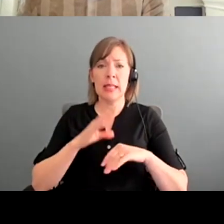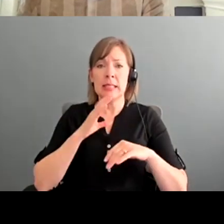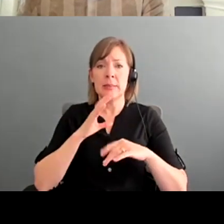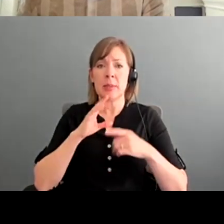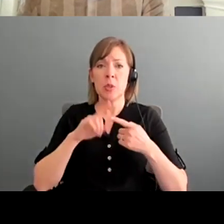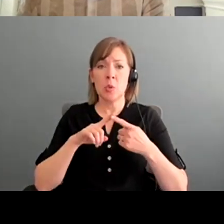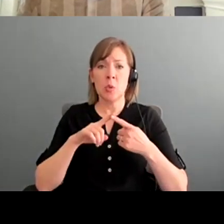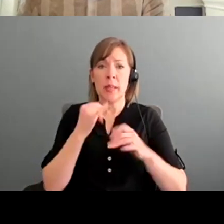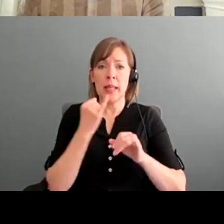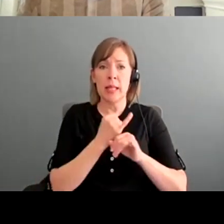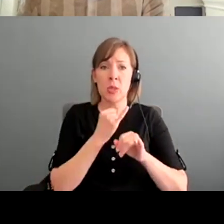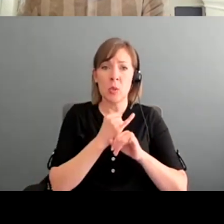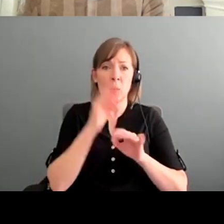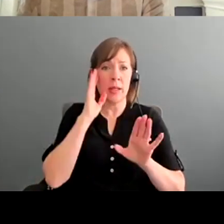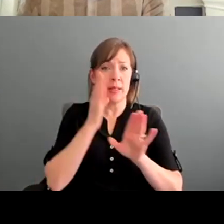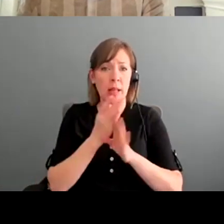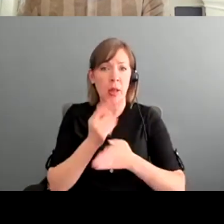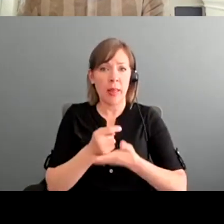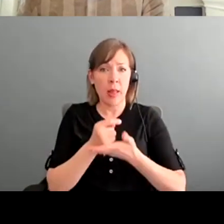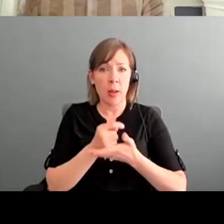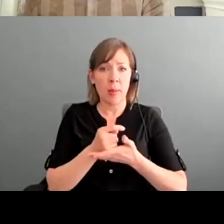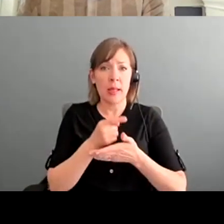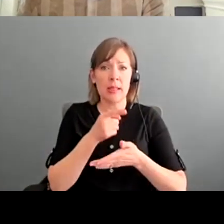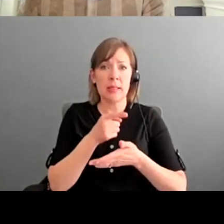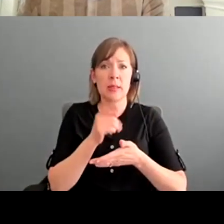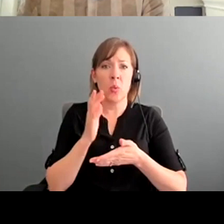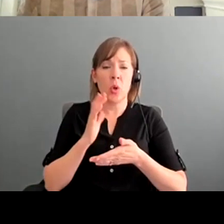the institutional psychotherapists were